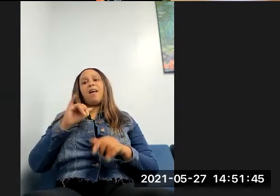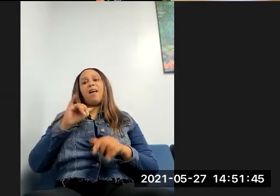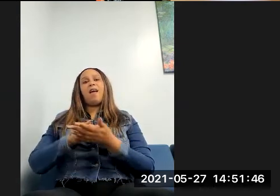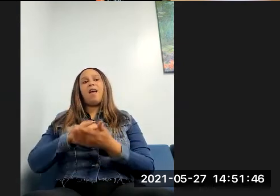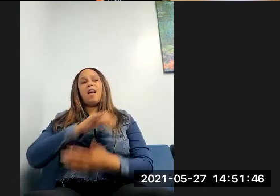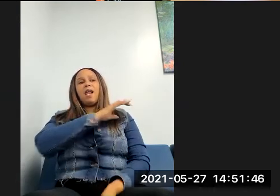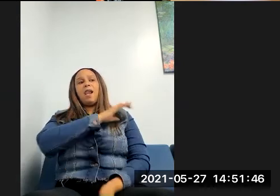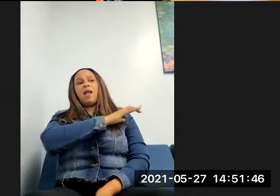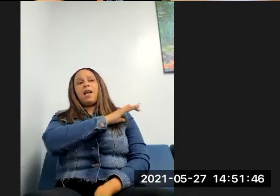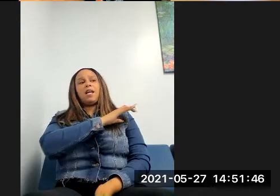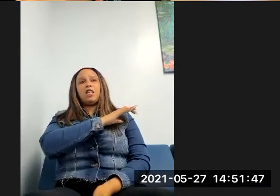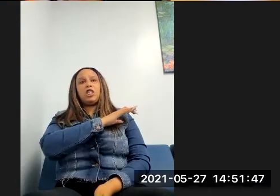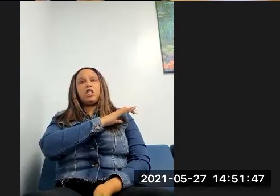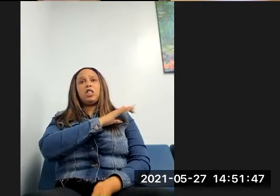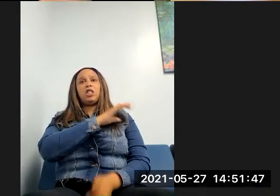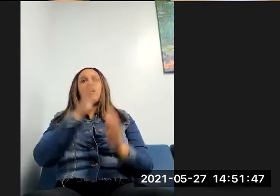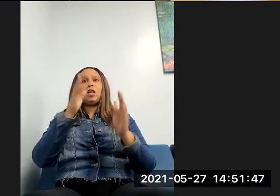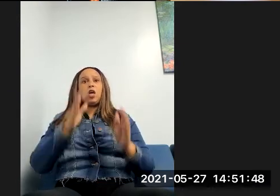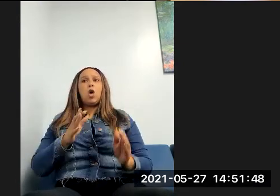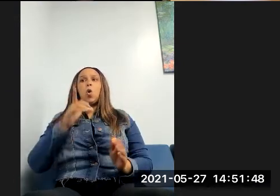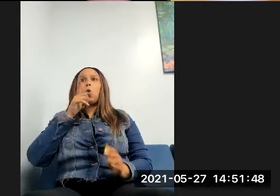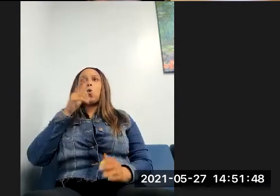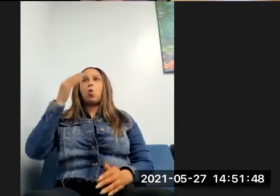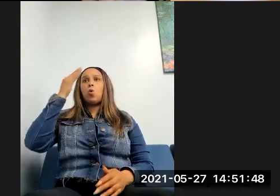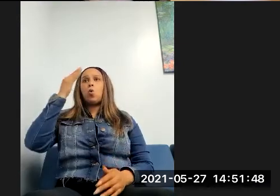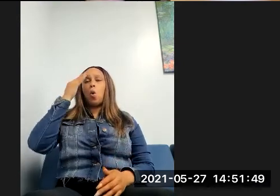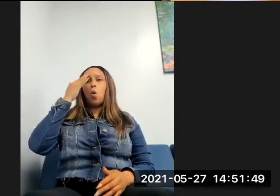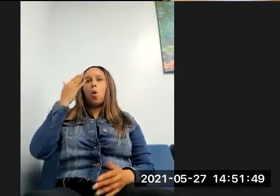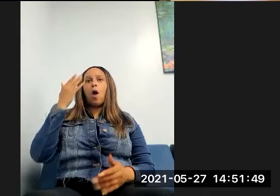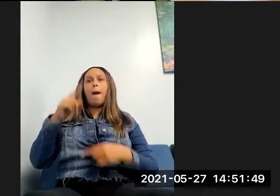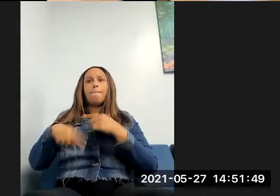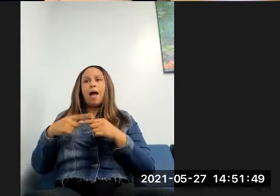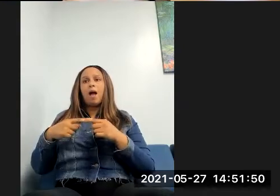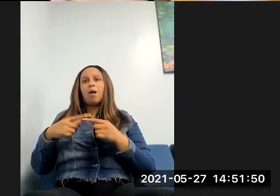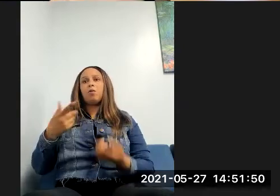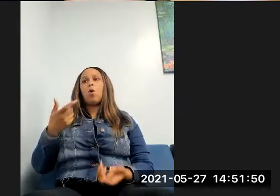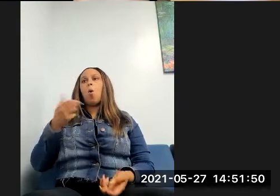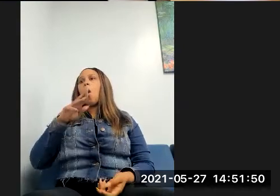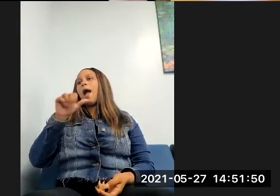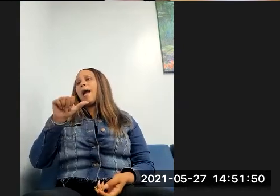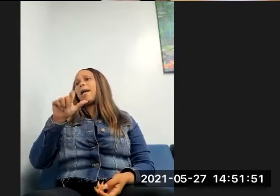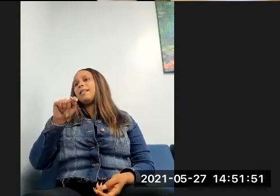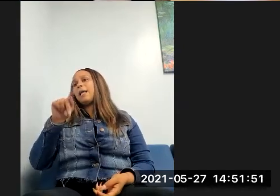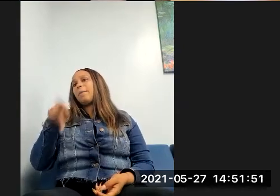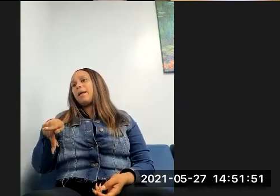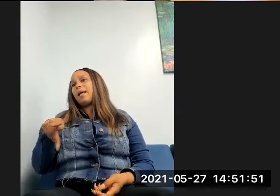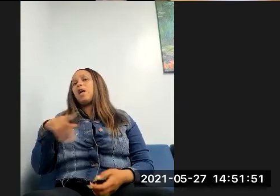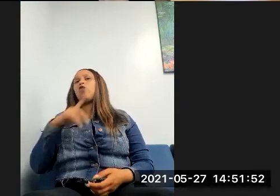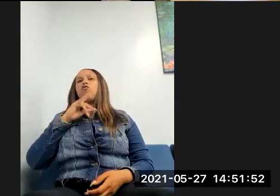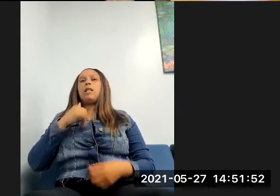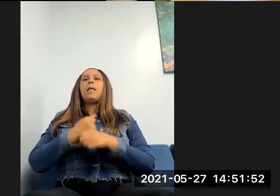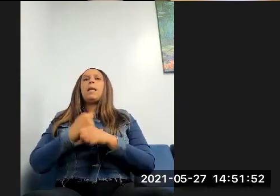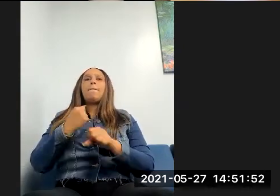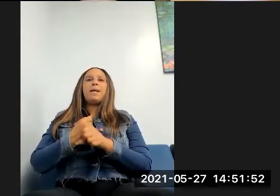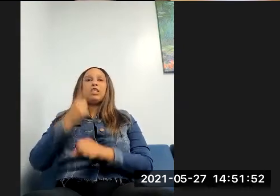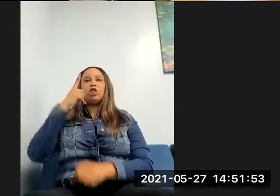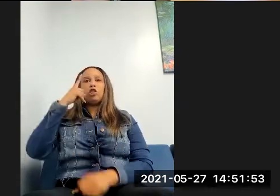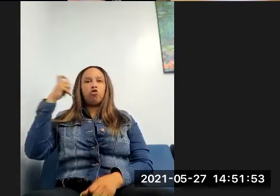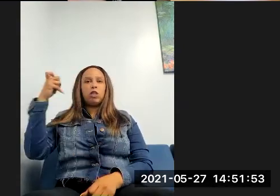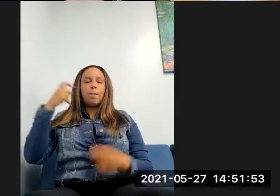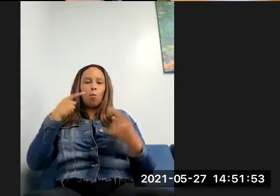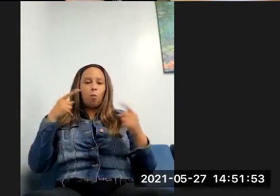a well-informed supplier or an ATP really makes the dream work.